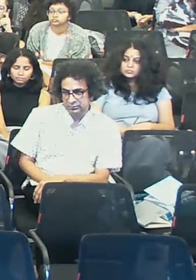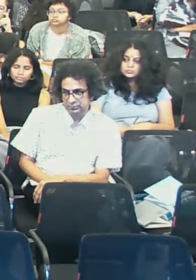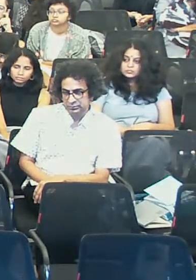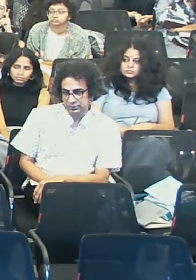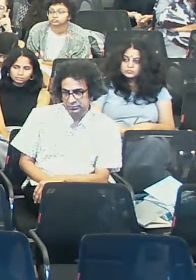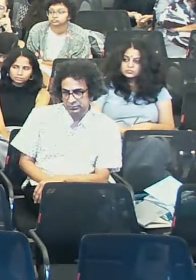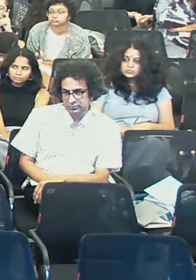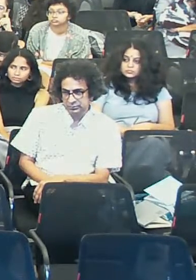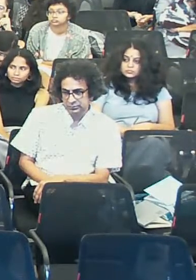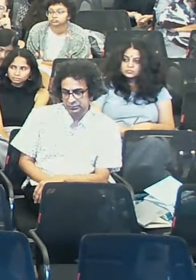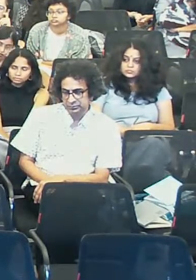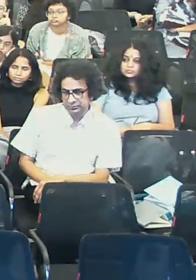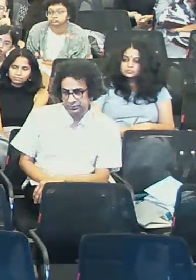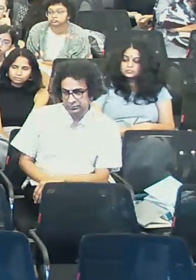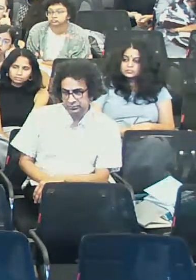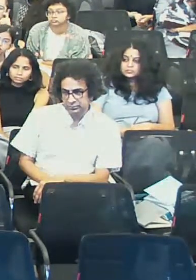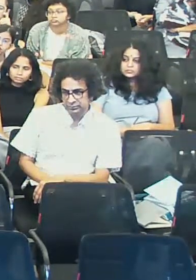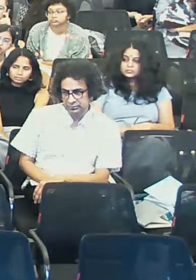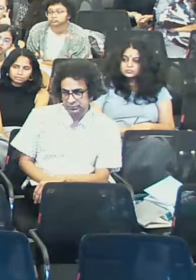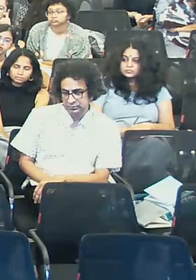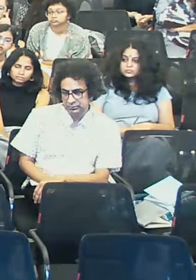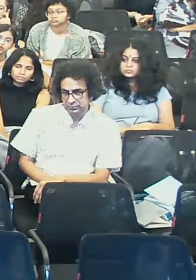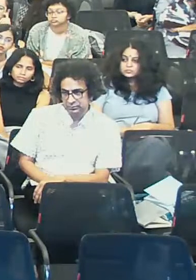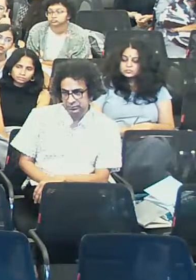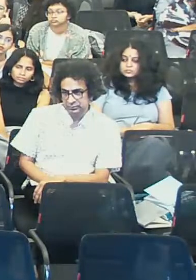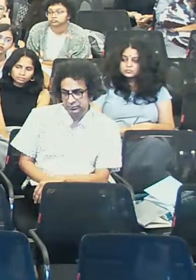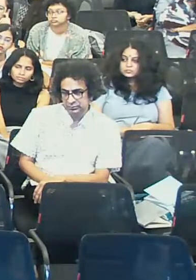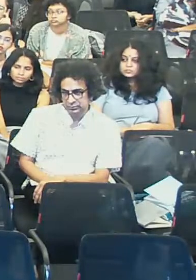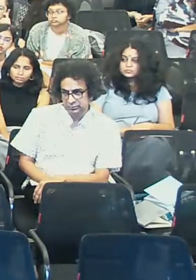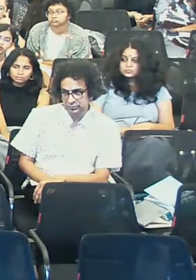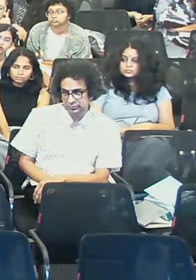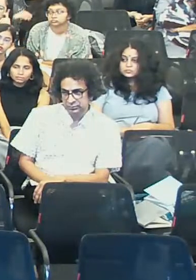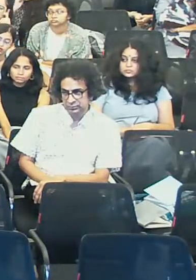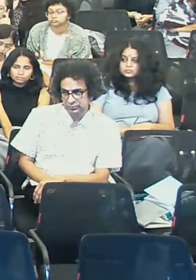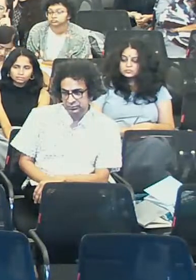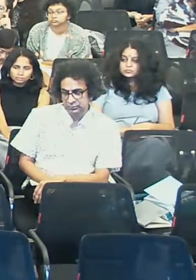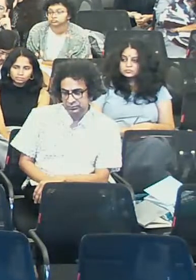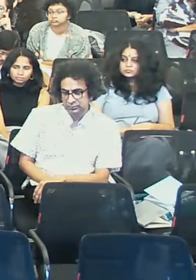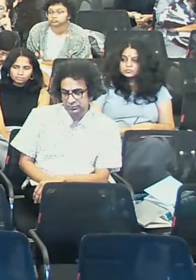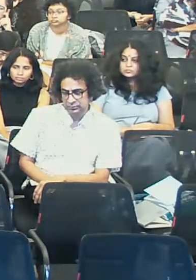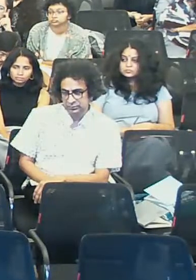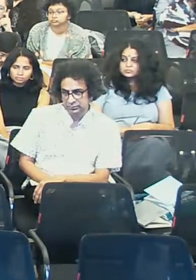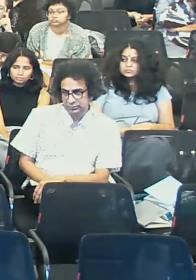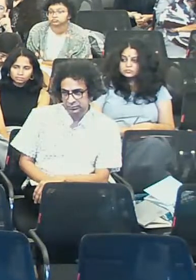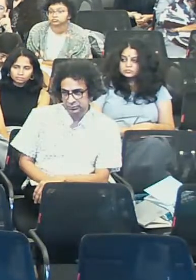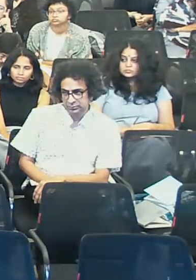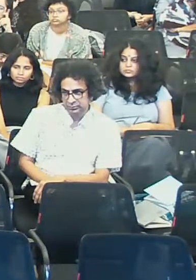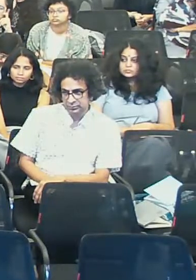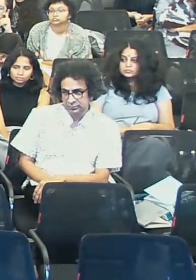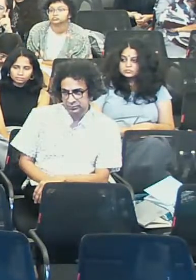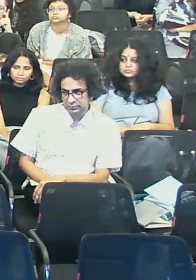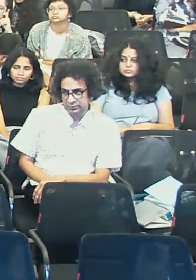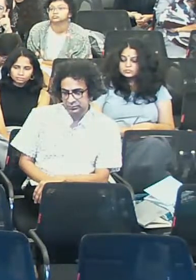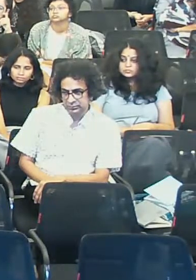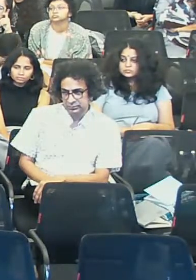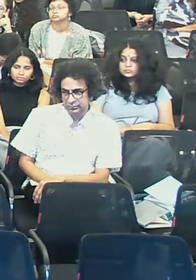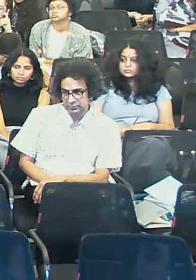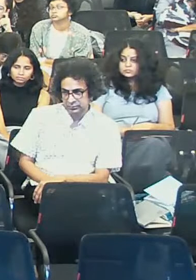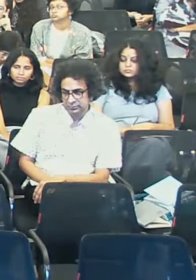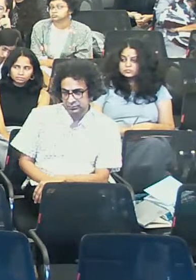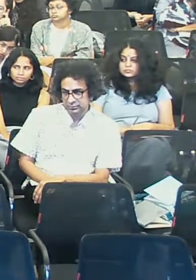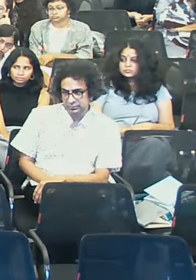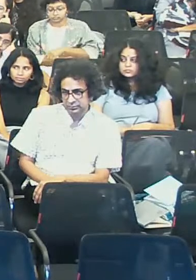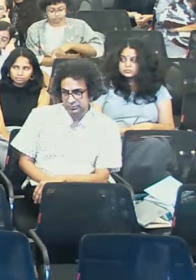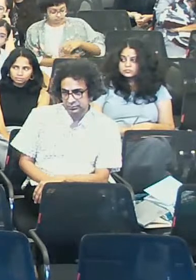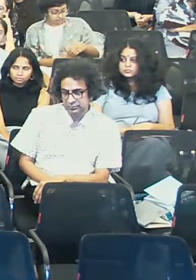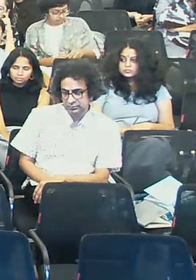like government run or public, and you kind of walk in and see like cobwebs on some Gandhara sculpture, and like it's like it was